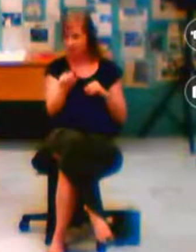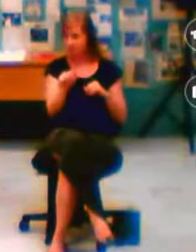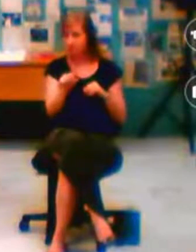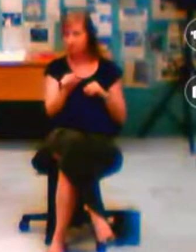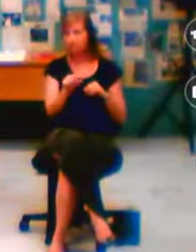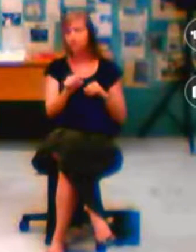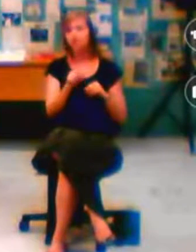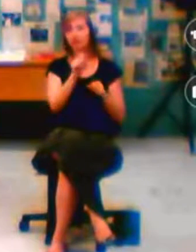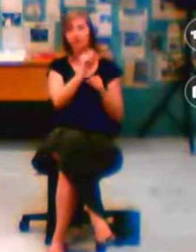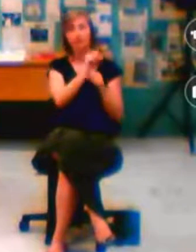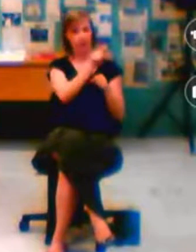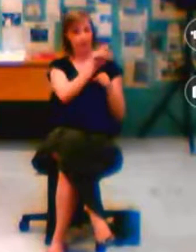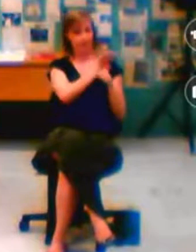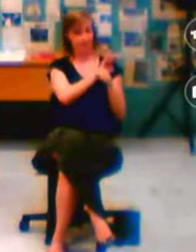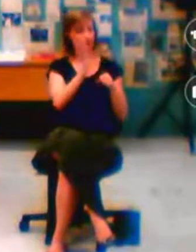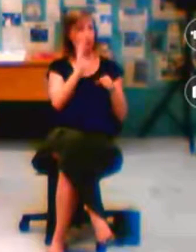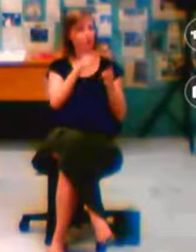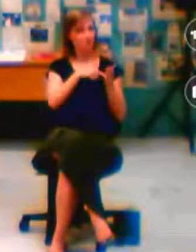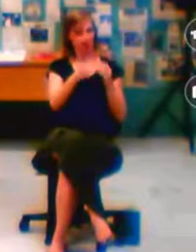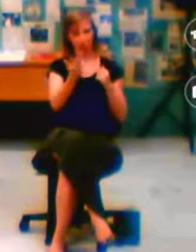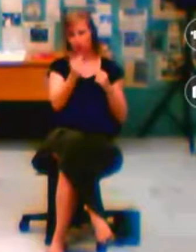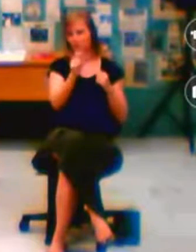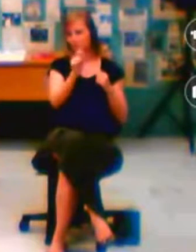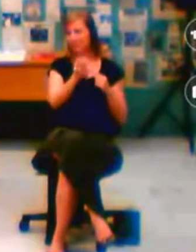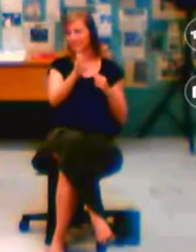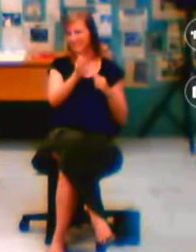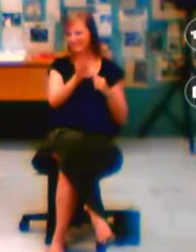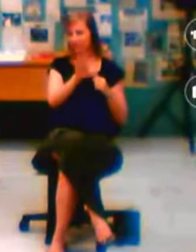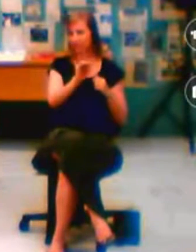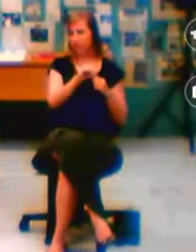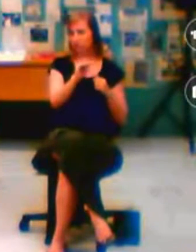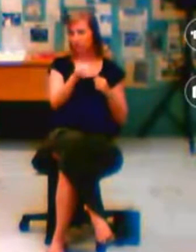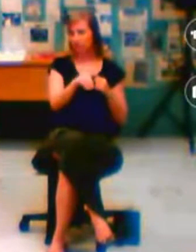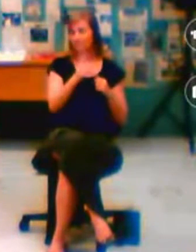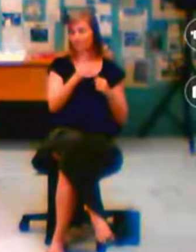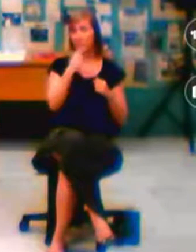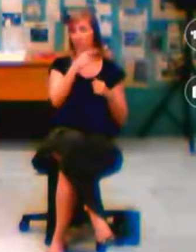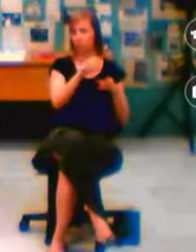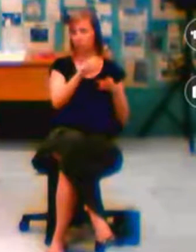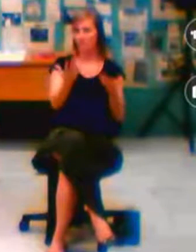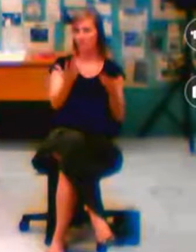number that we got in. And I do want to reiterate that